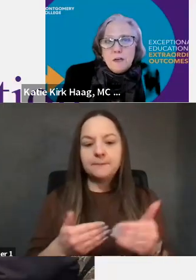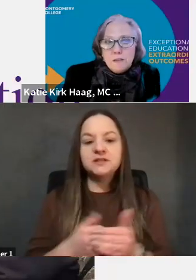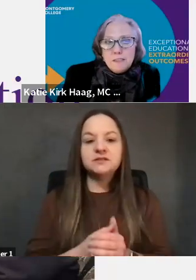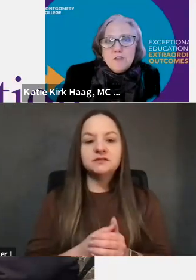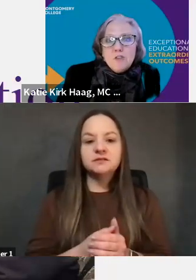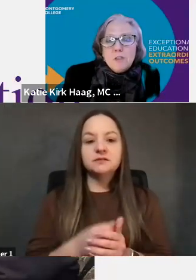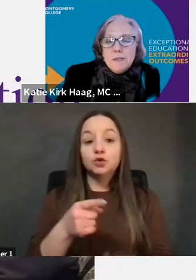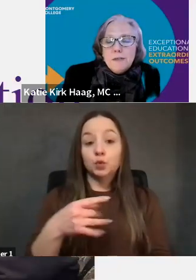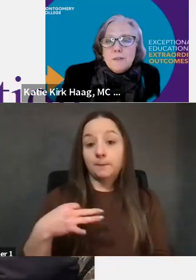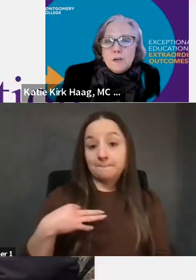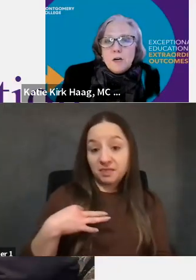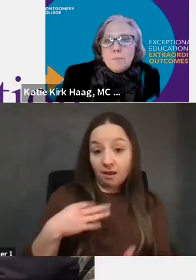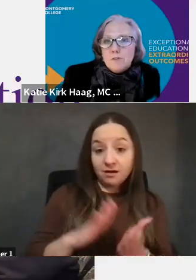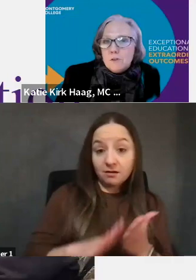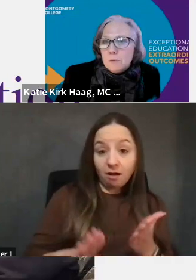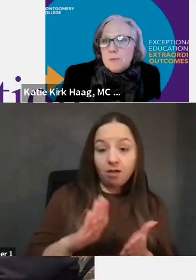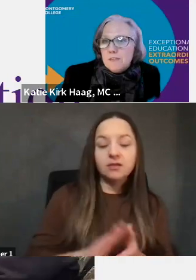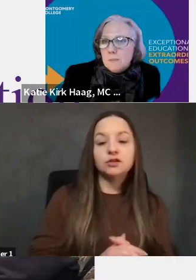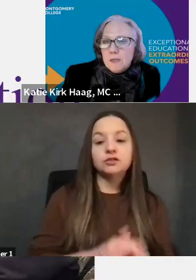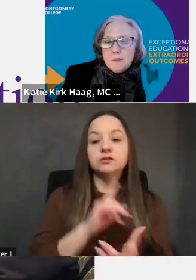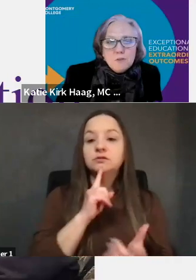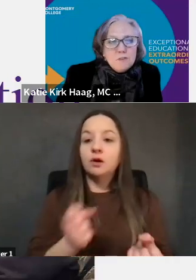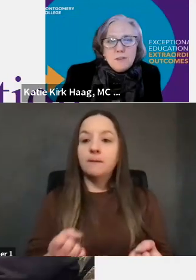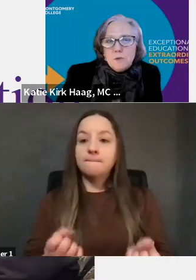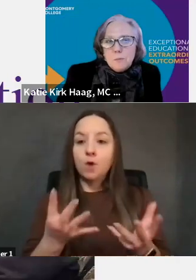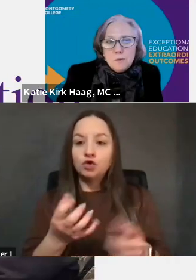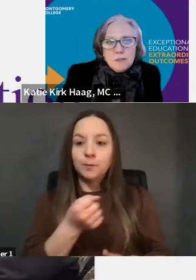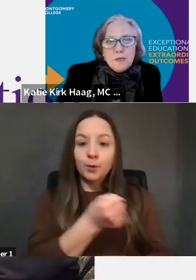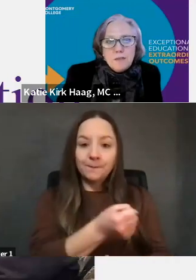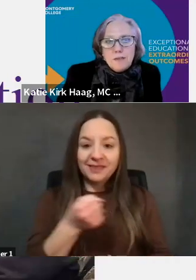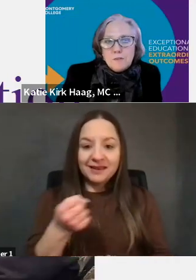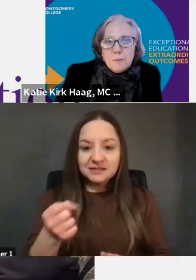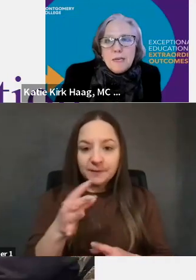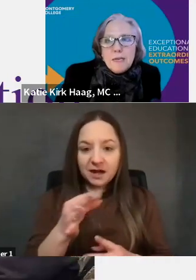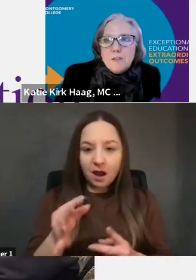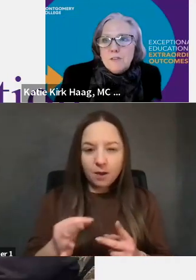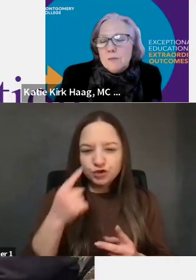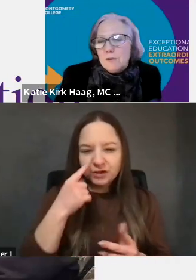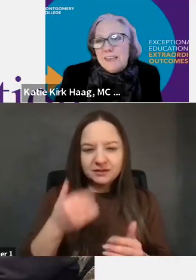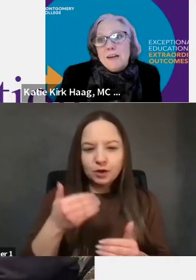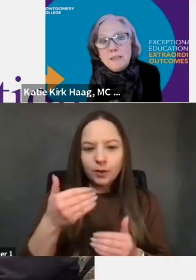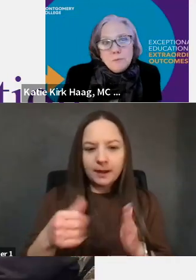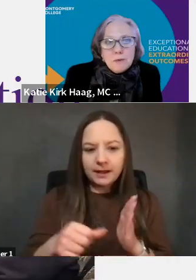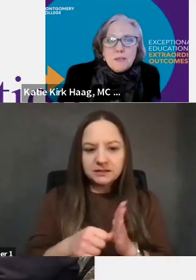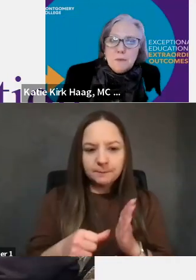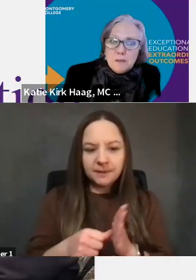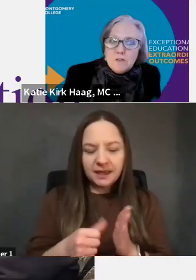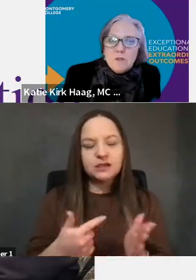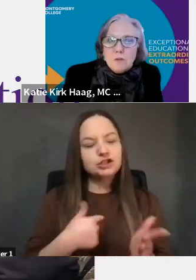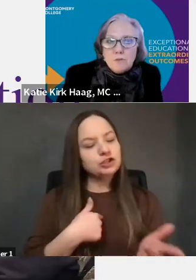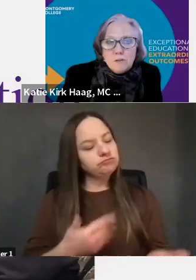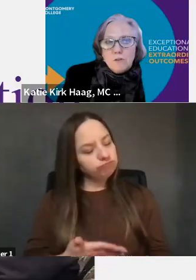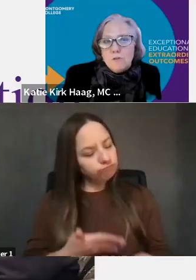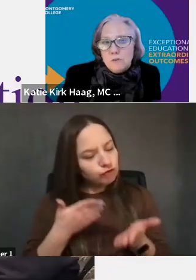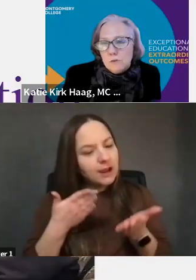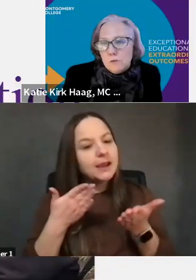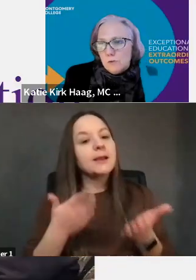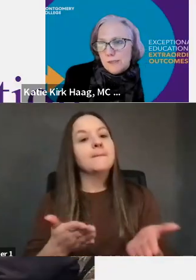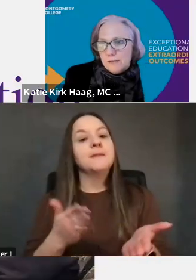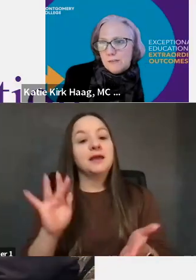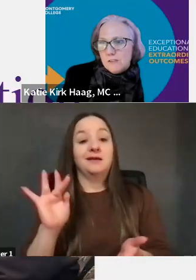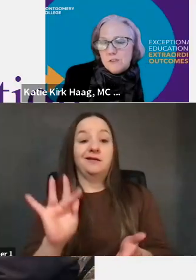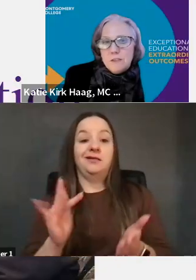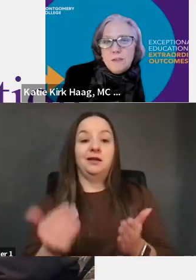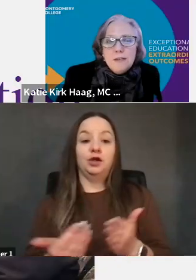apply to the college. There are multiple placement options. I think we put them on the next page. I'm going to highly recommend that you go to the new